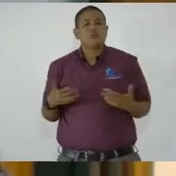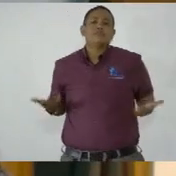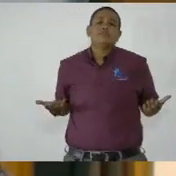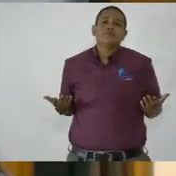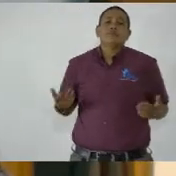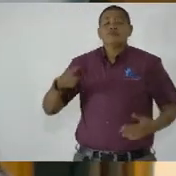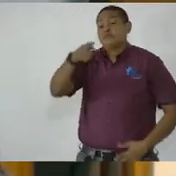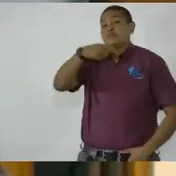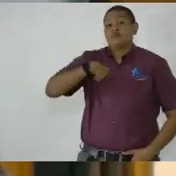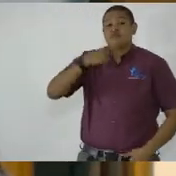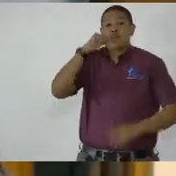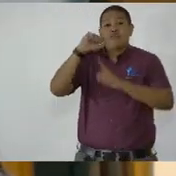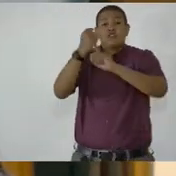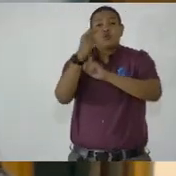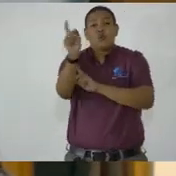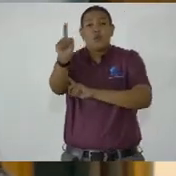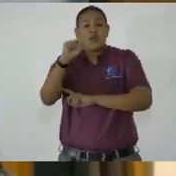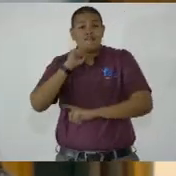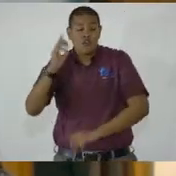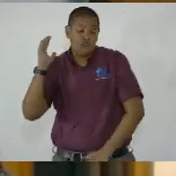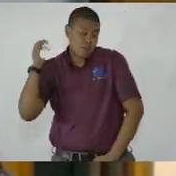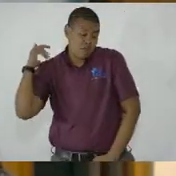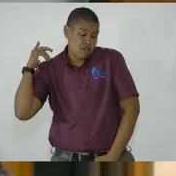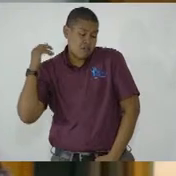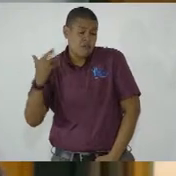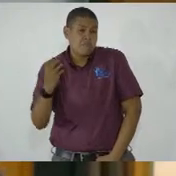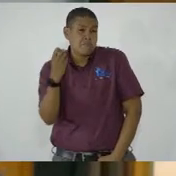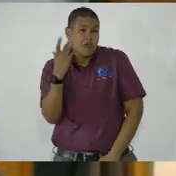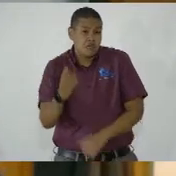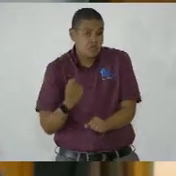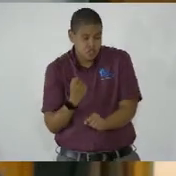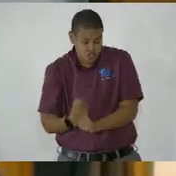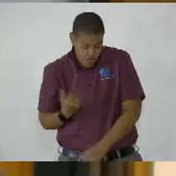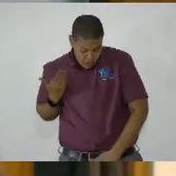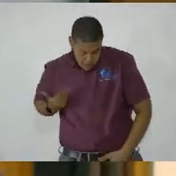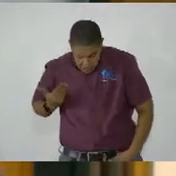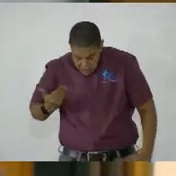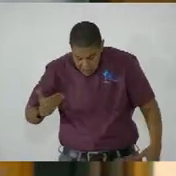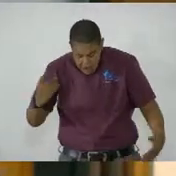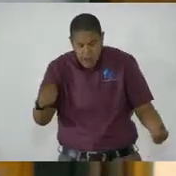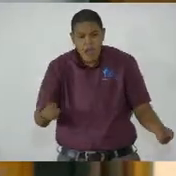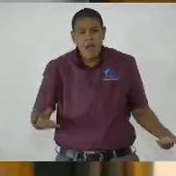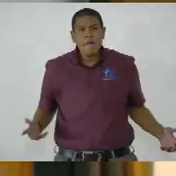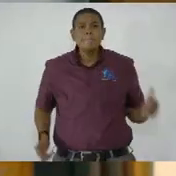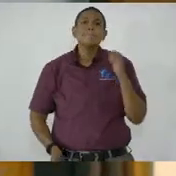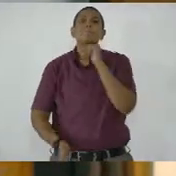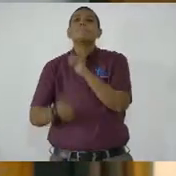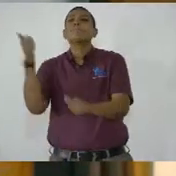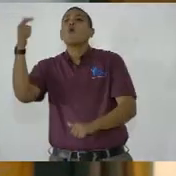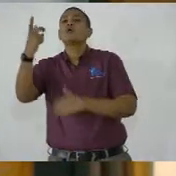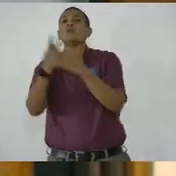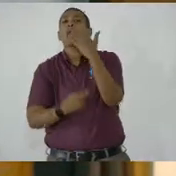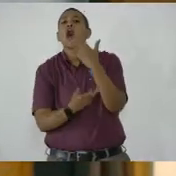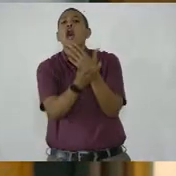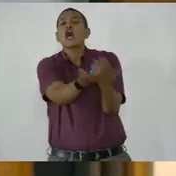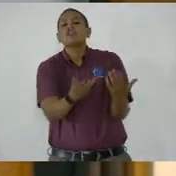have situations where for the past number of years, Madam Speaker, most of the parishes